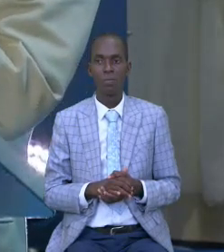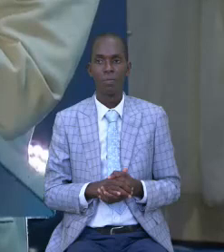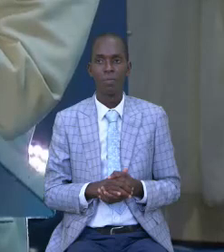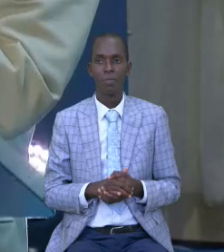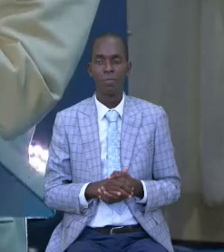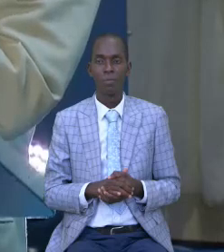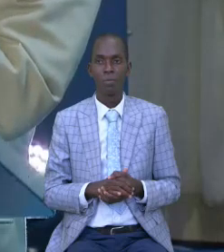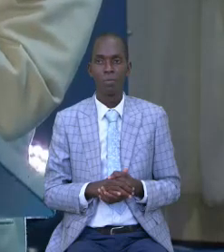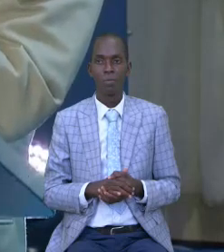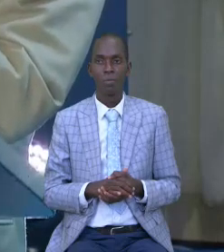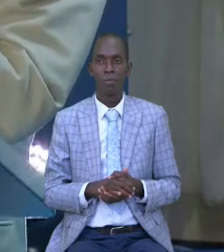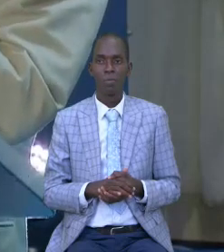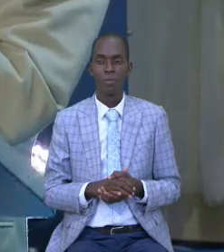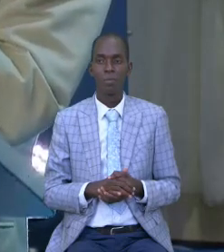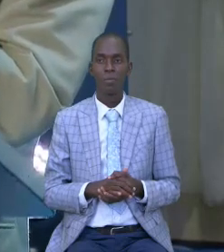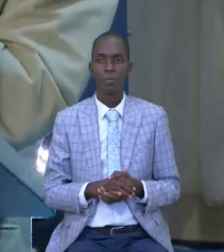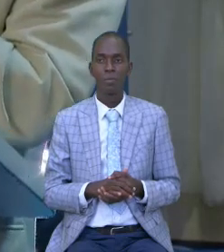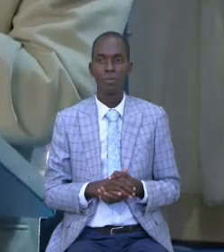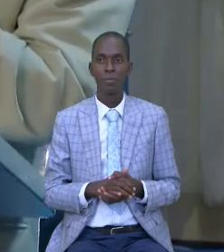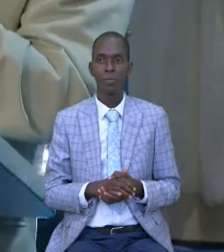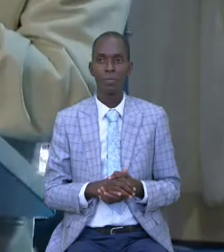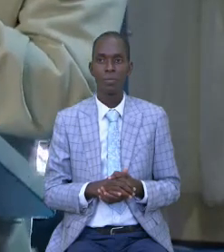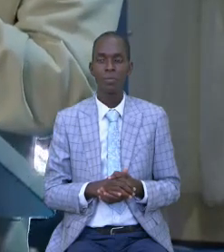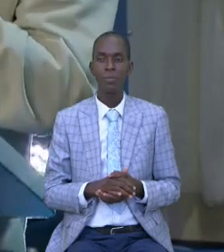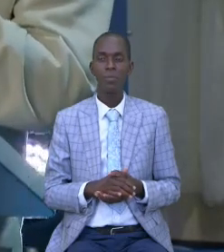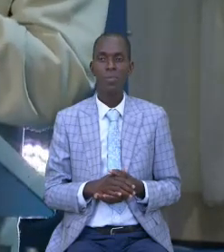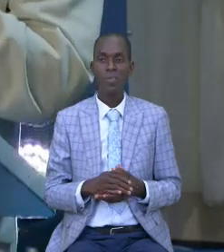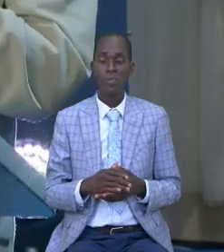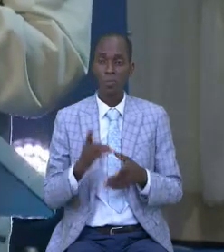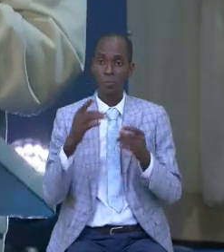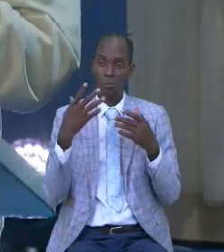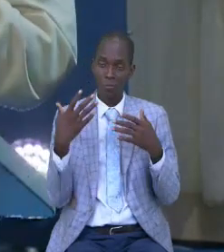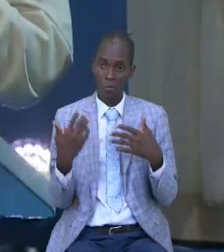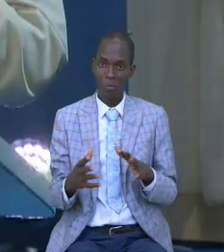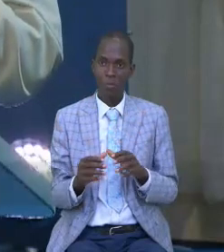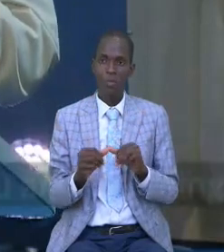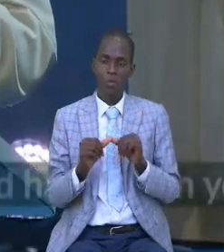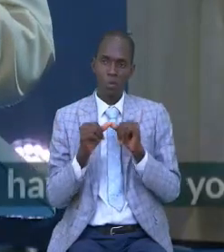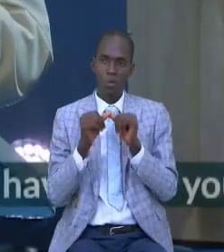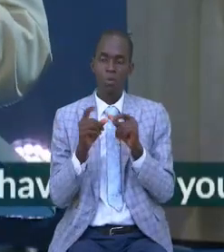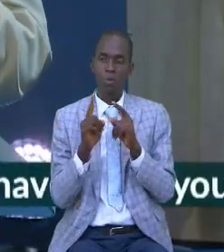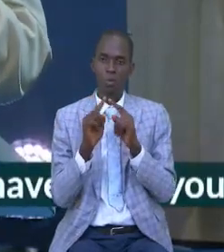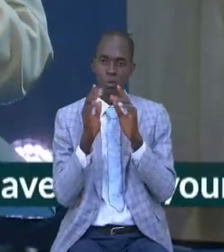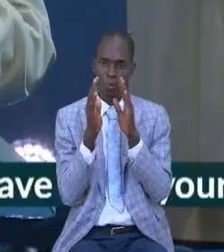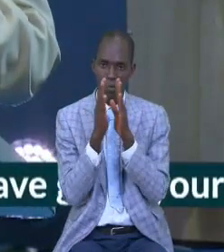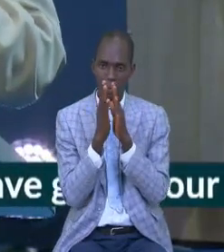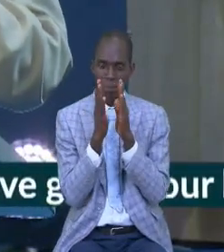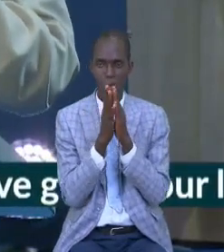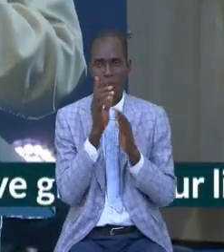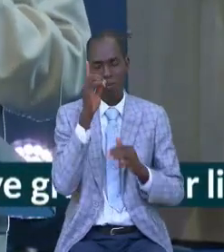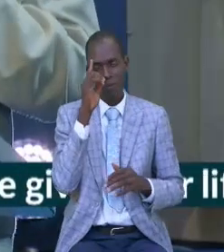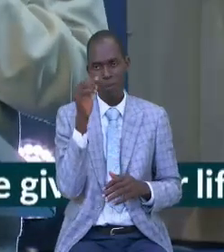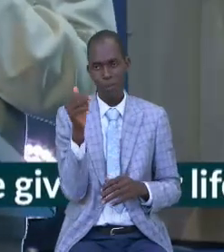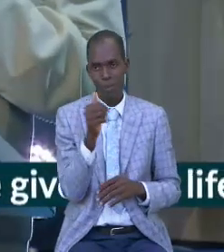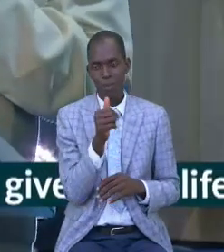Still waiting for our brethren to let us know if they are finished wherever